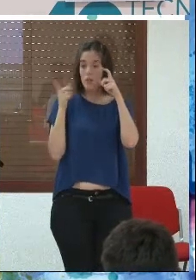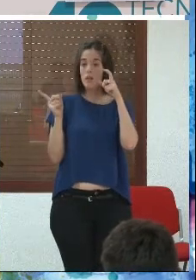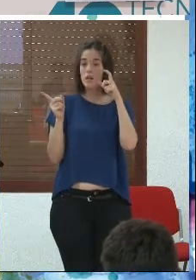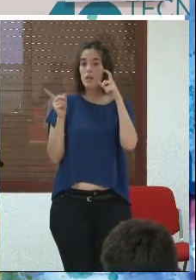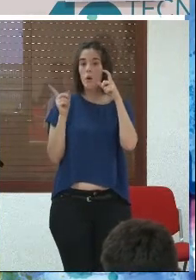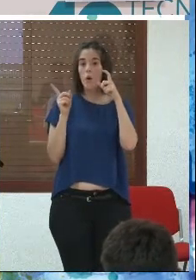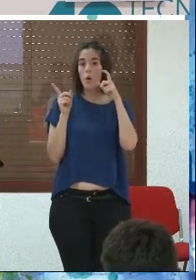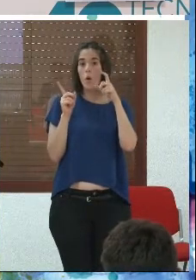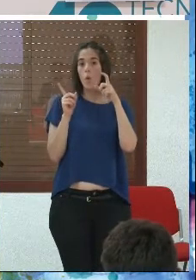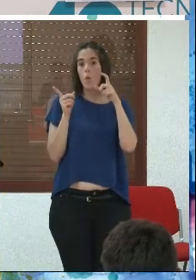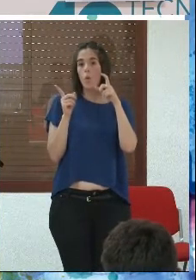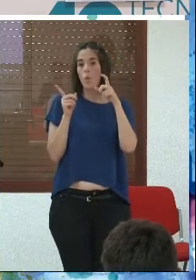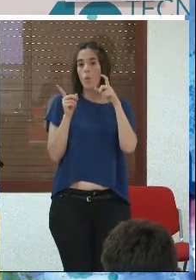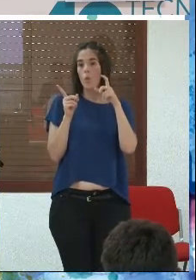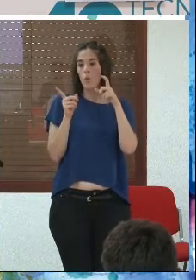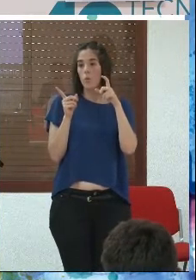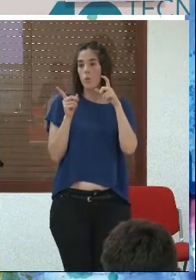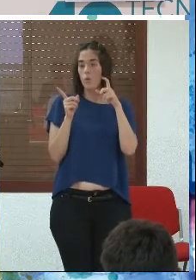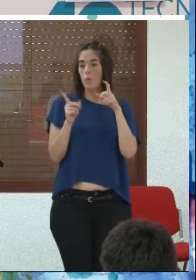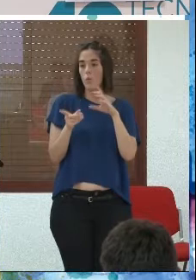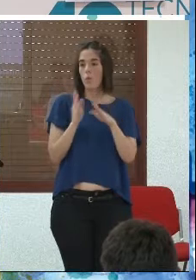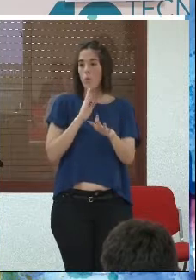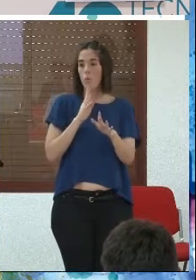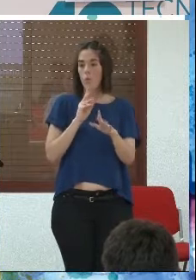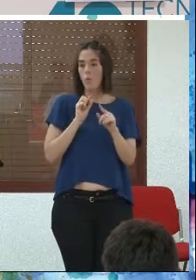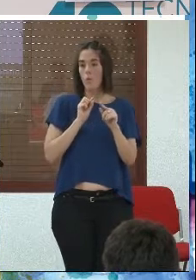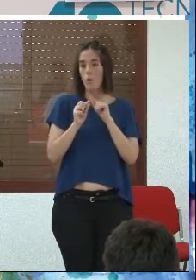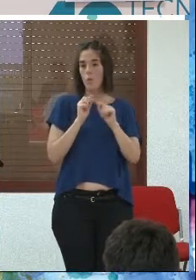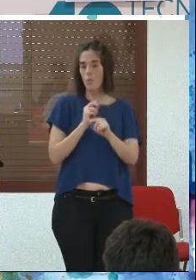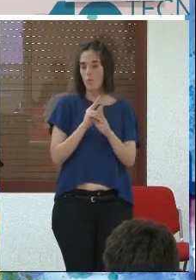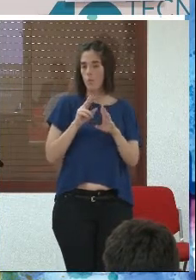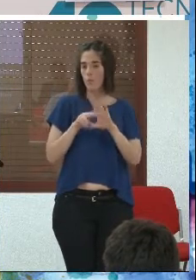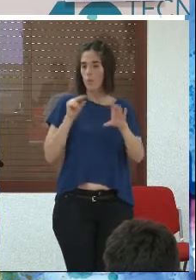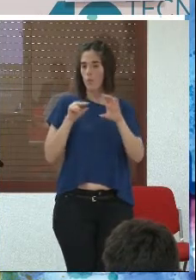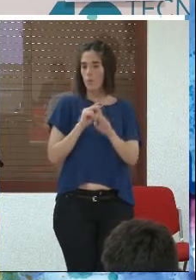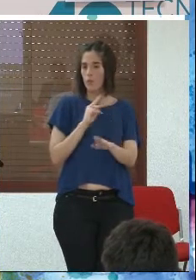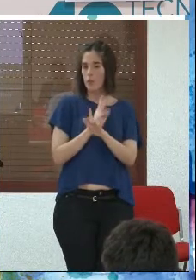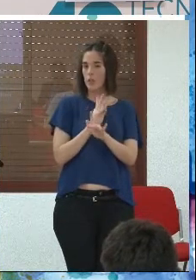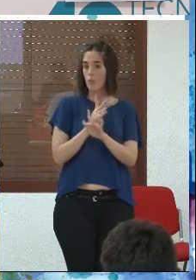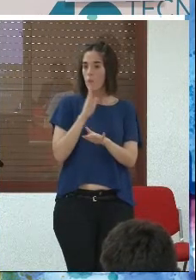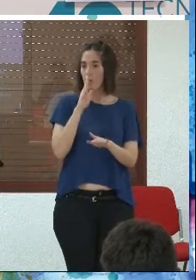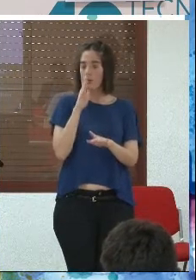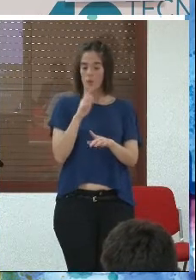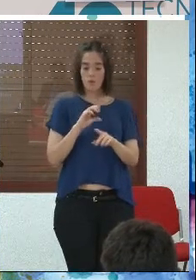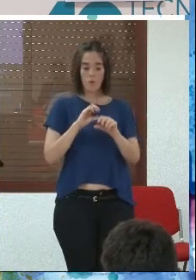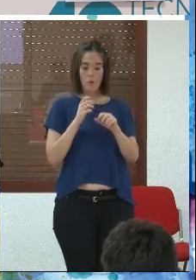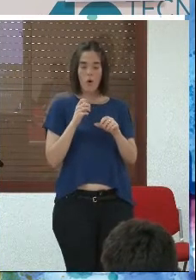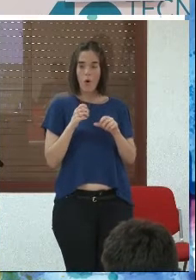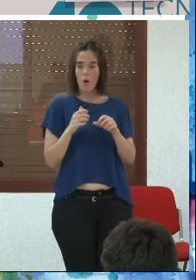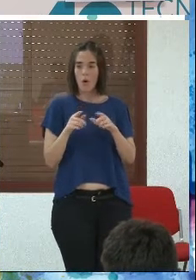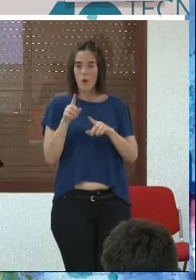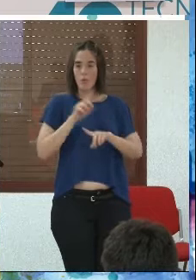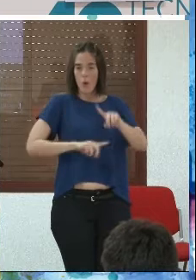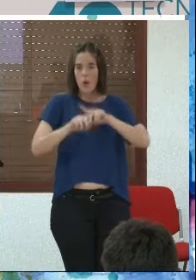can see a video game as if he was the avatar, and they get different